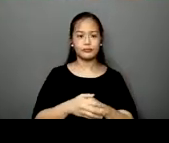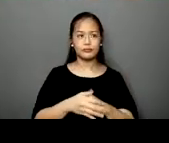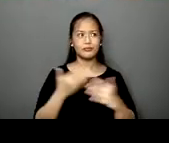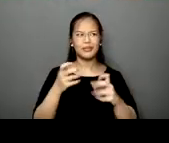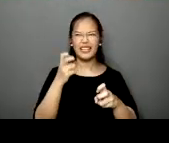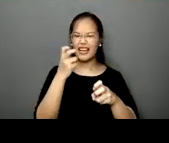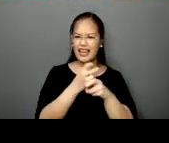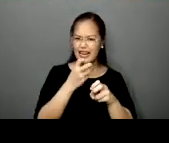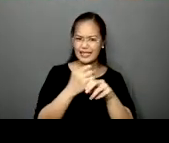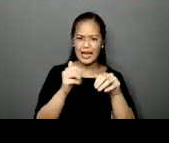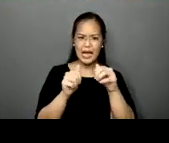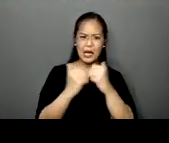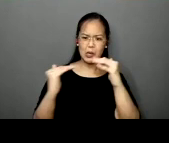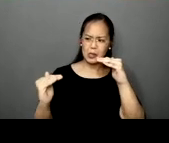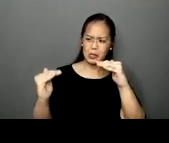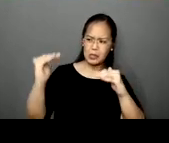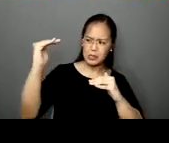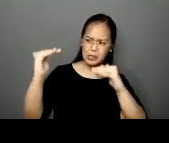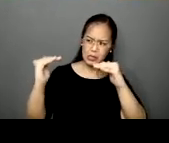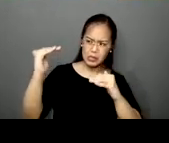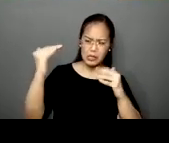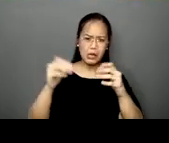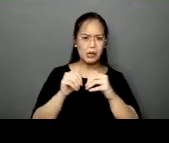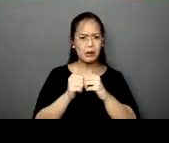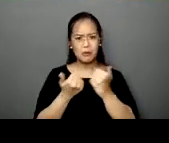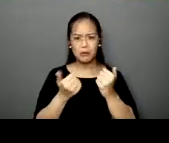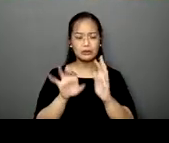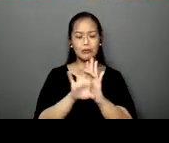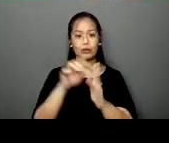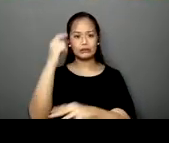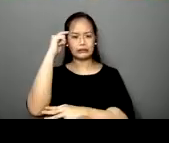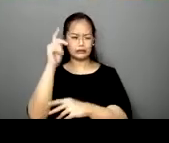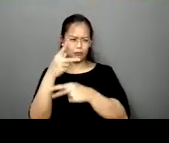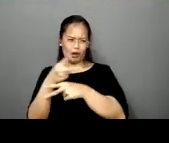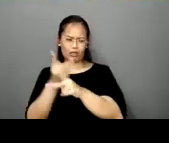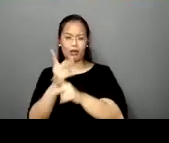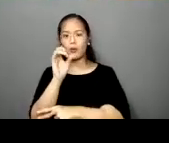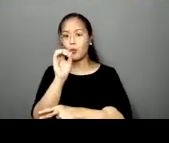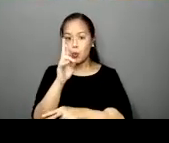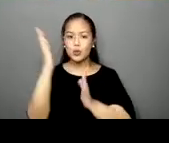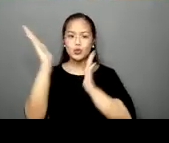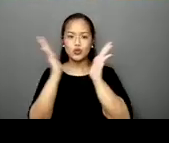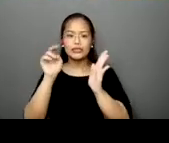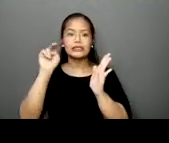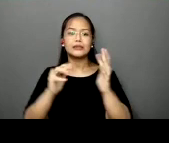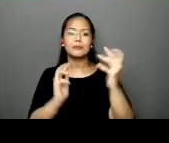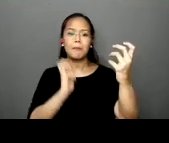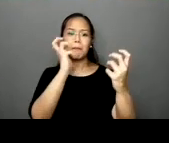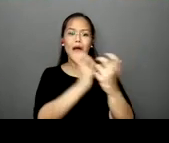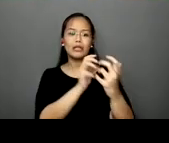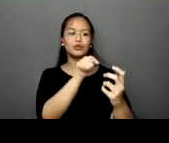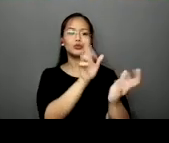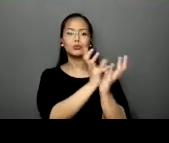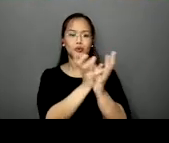connect, for example, if you're thinking of a product or a service, but we can look later in the examples on how they tackle